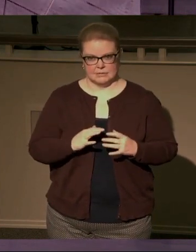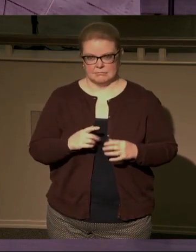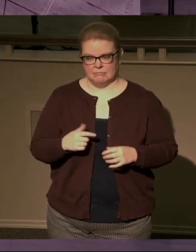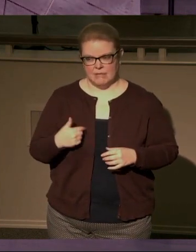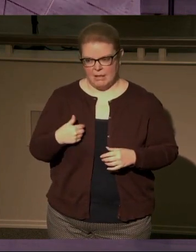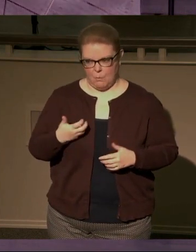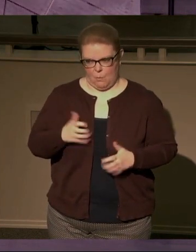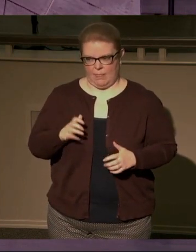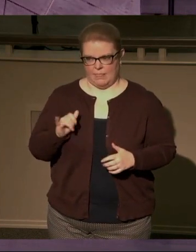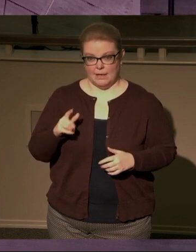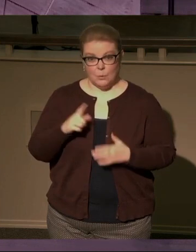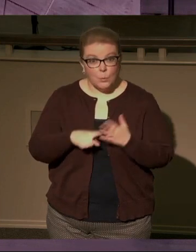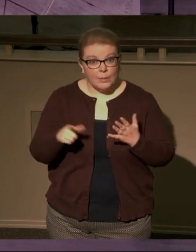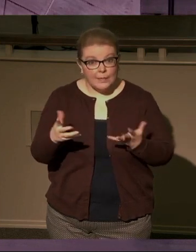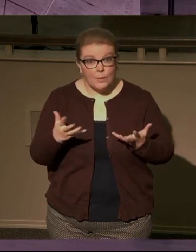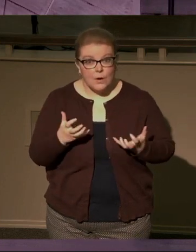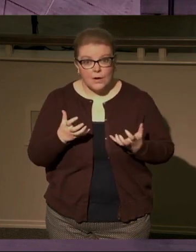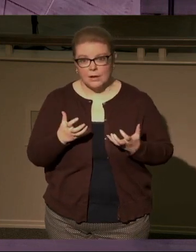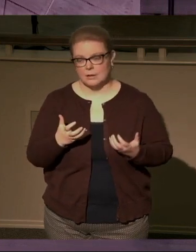Cheerios. What do they want?